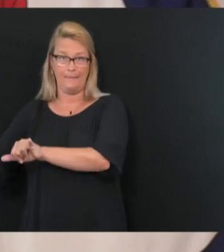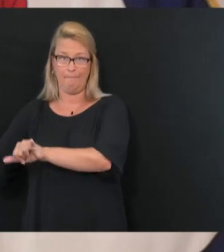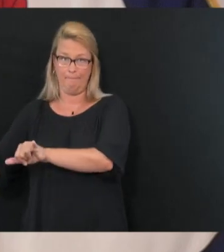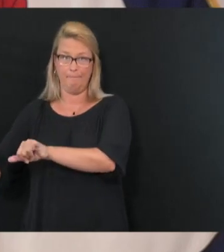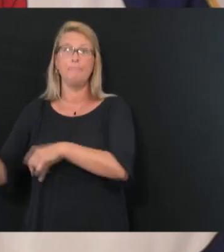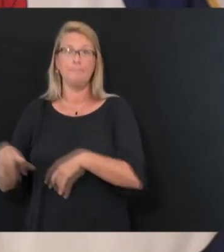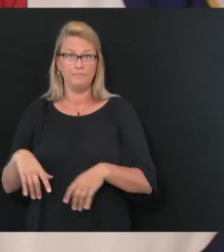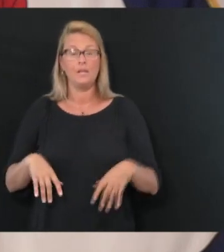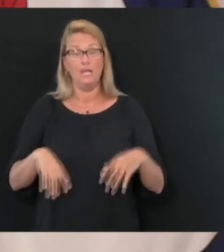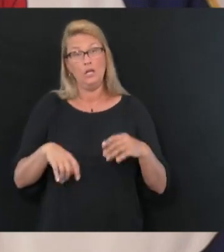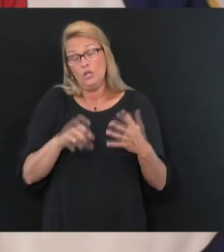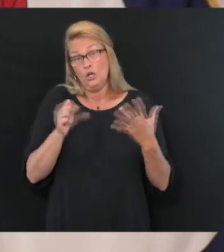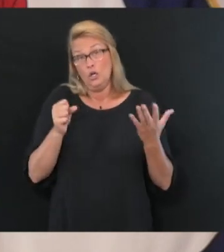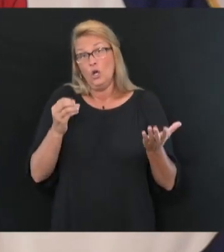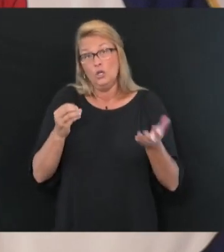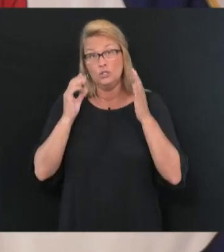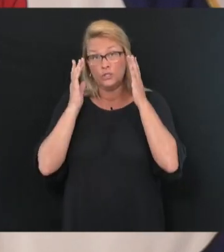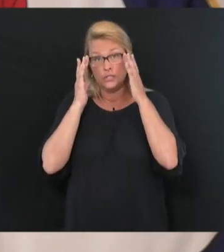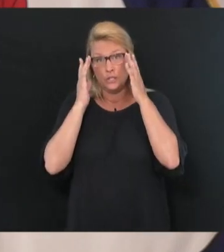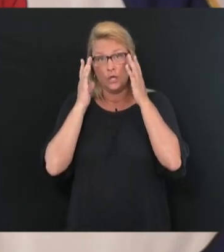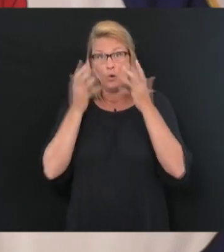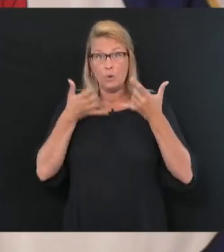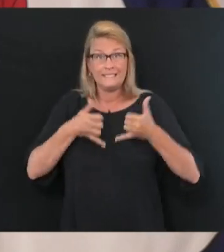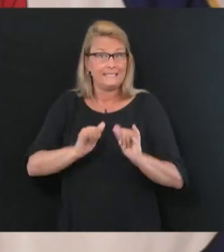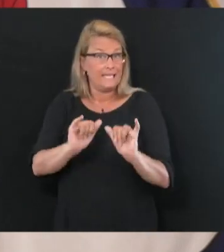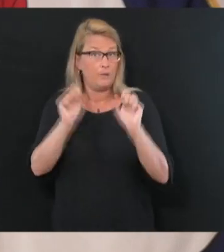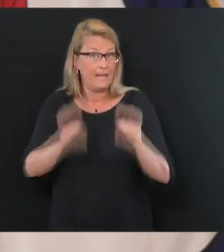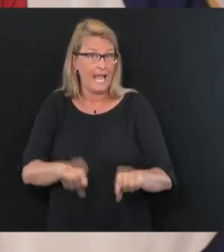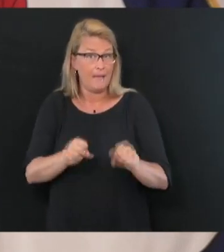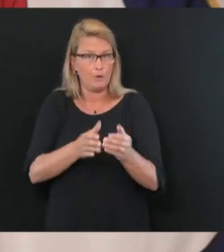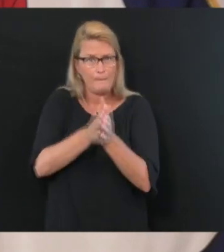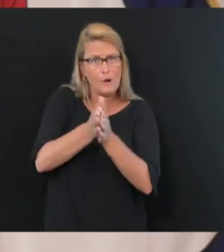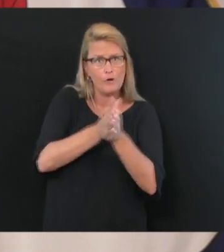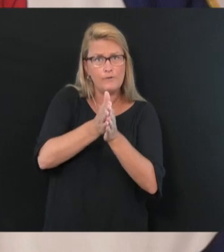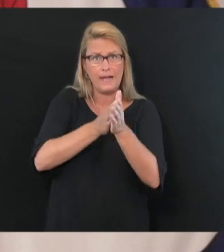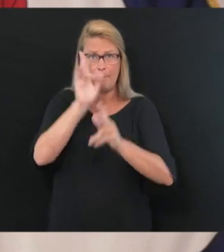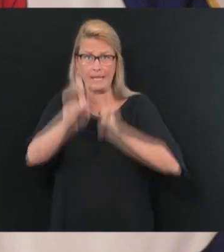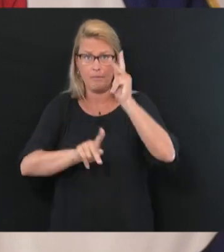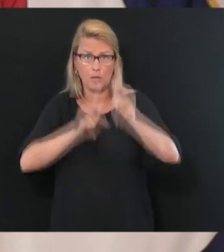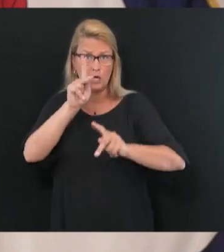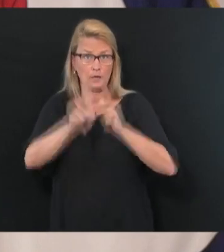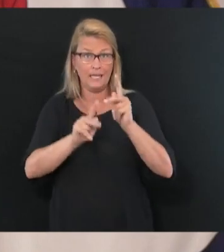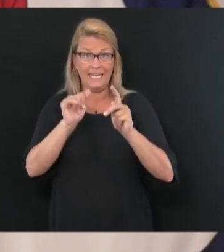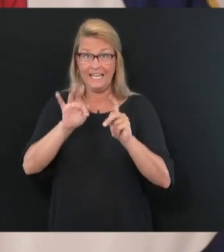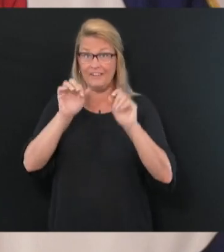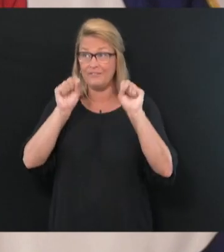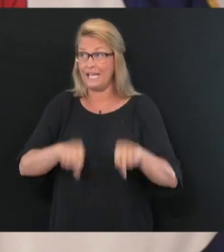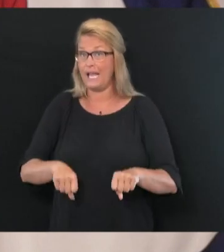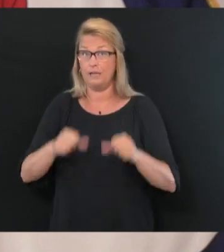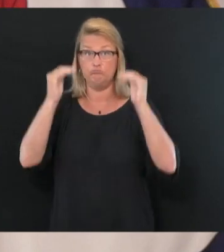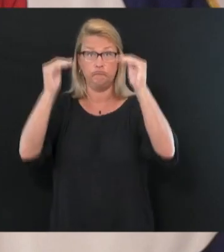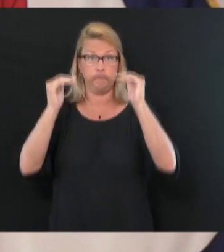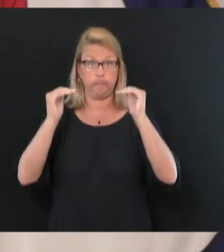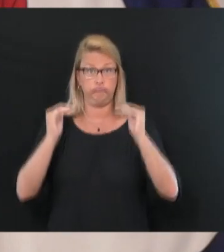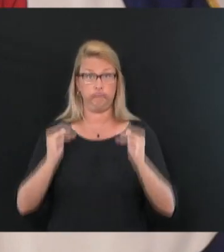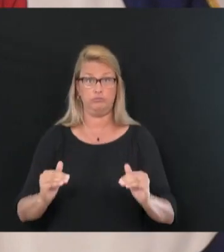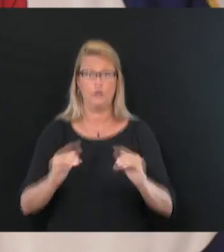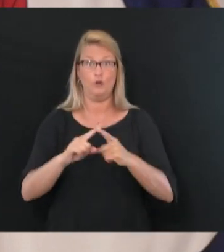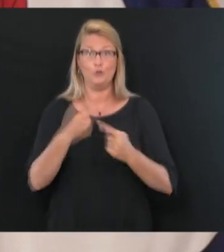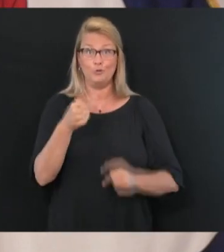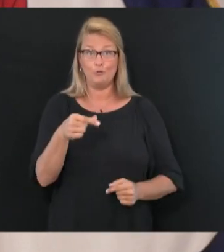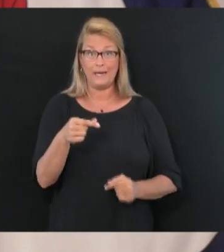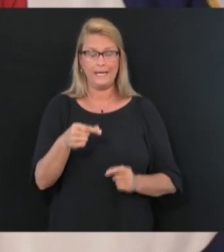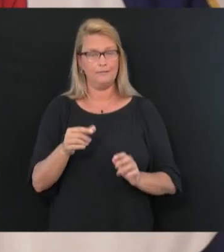Harvard model. So we're going to still be able to motivate our people that if they can get in the green, we want them to get